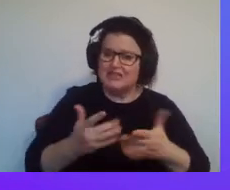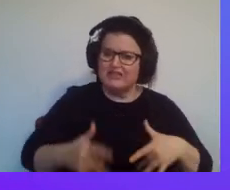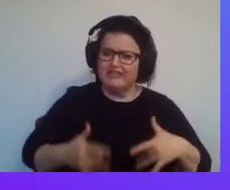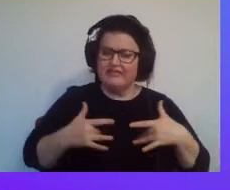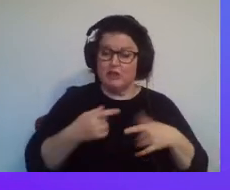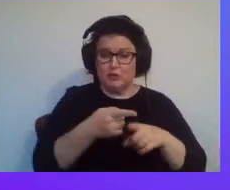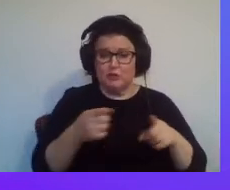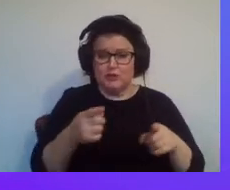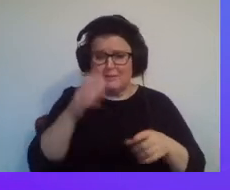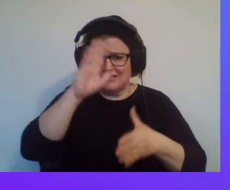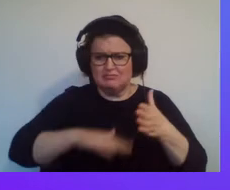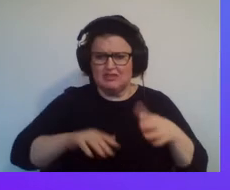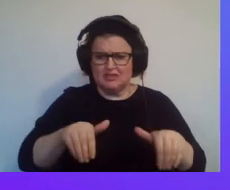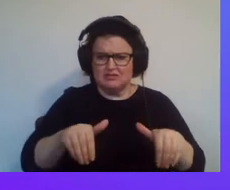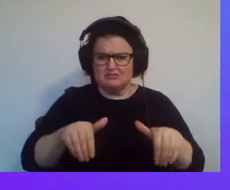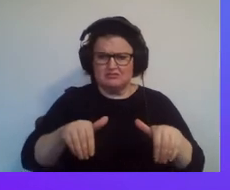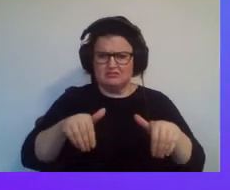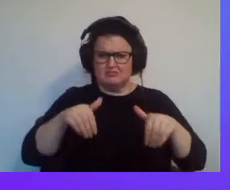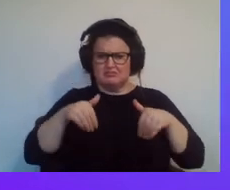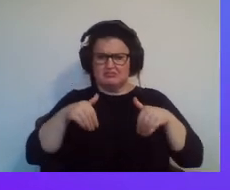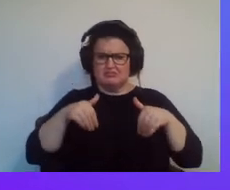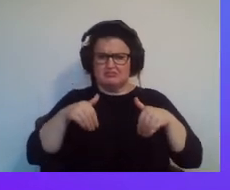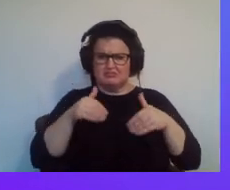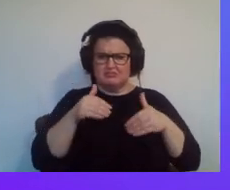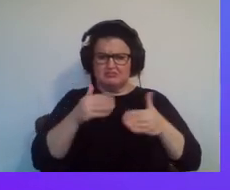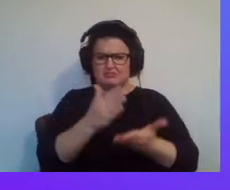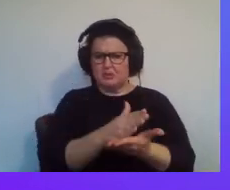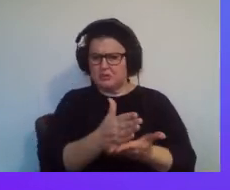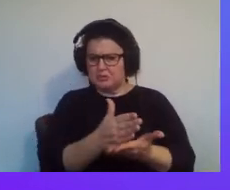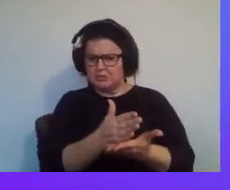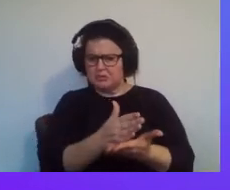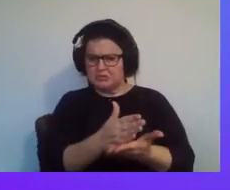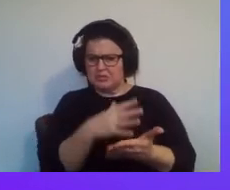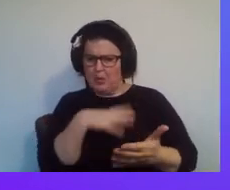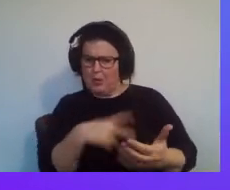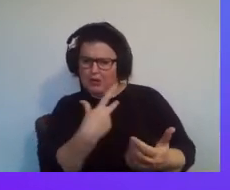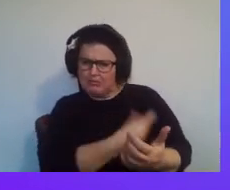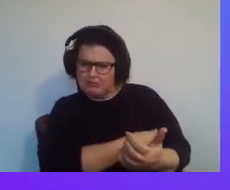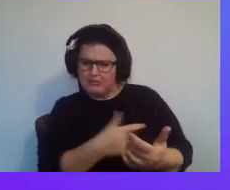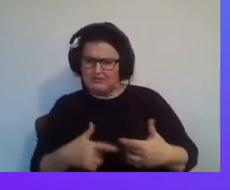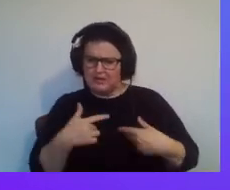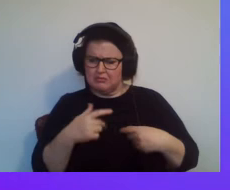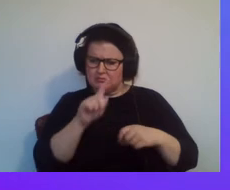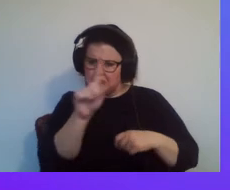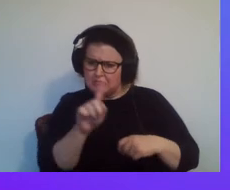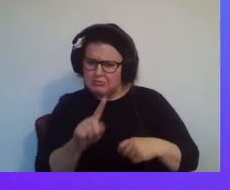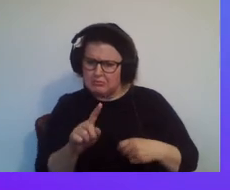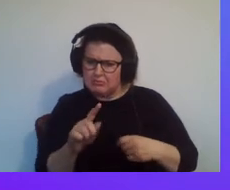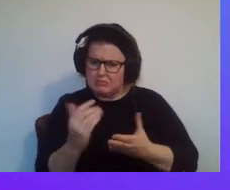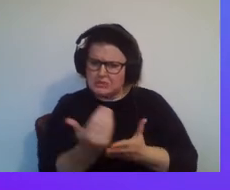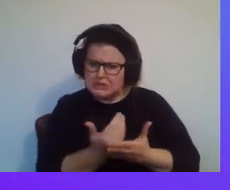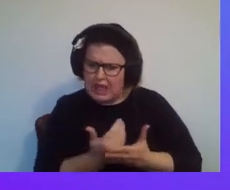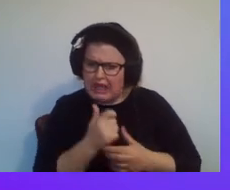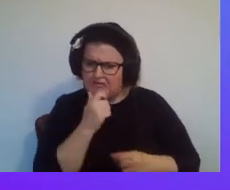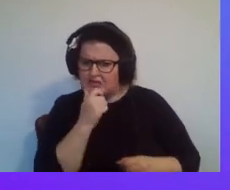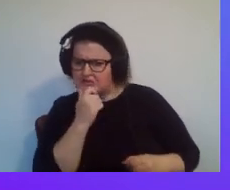conversation about why we may feel hesitant, why we may have concerns about safety, why we may have concerns about the long-term effects. But the